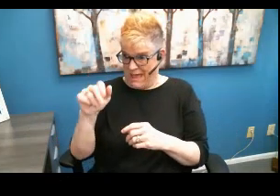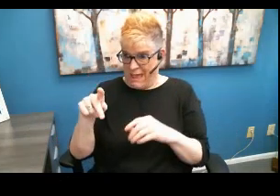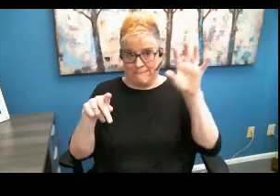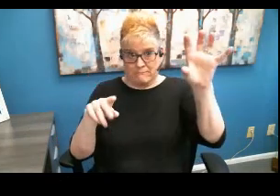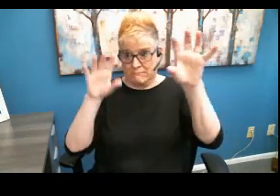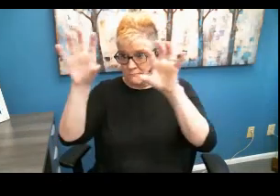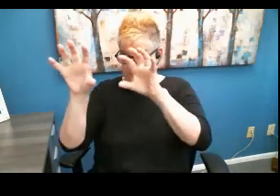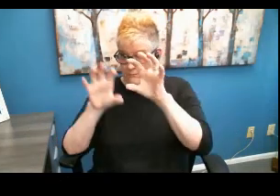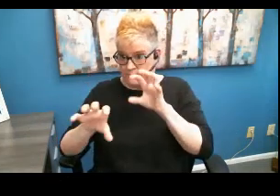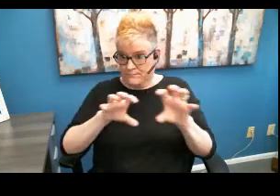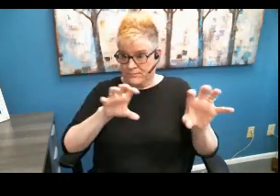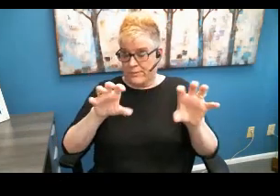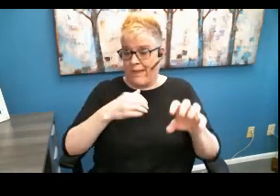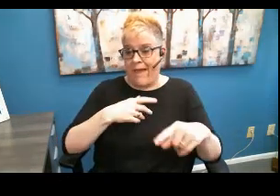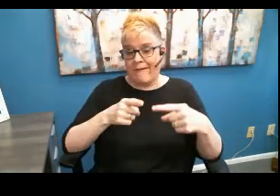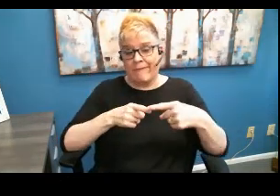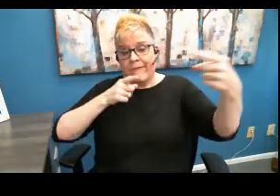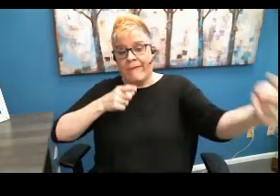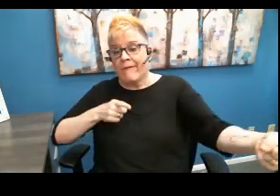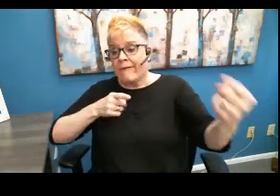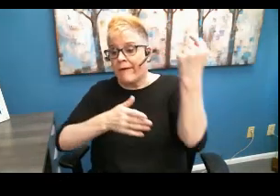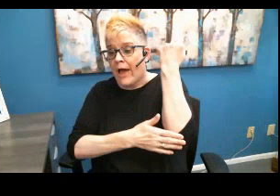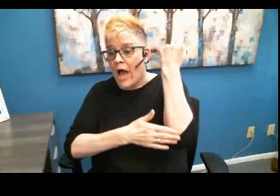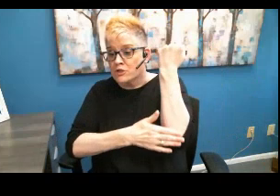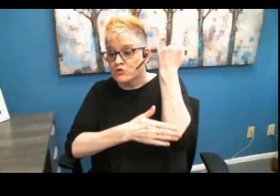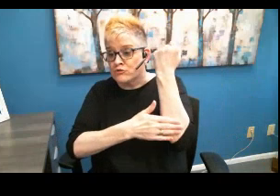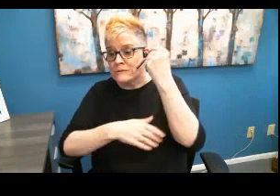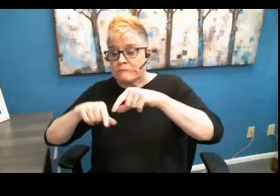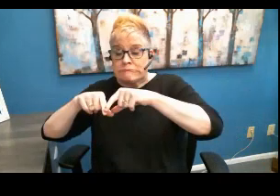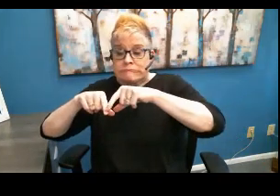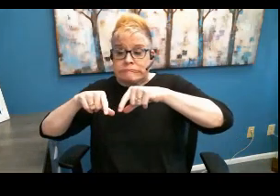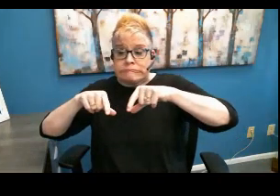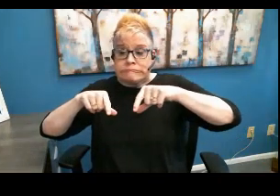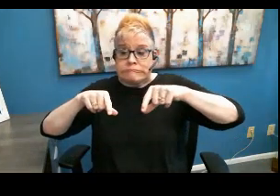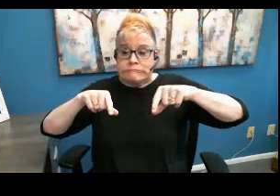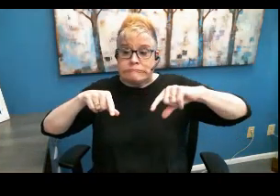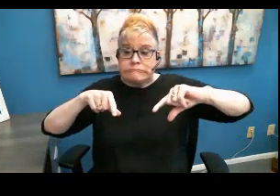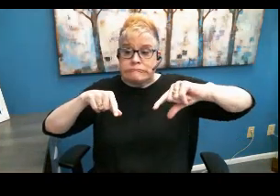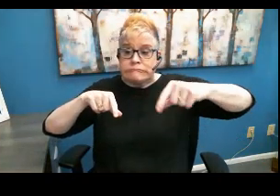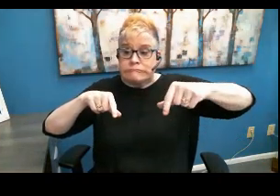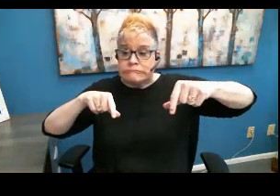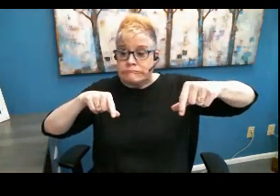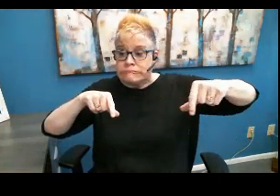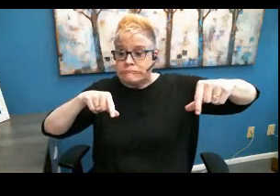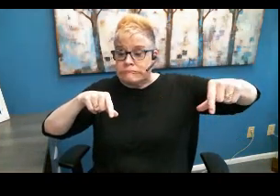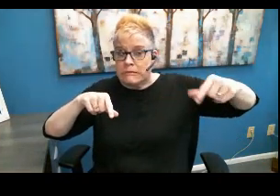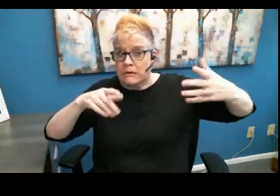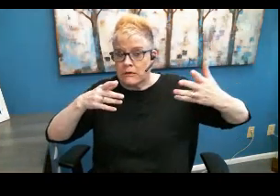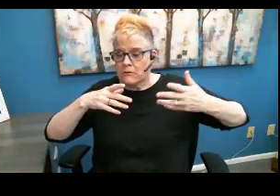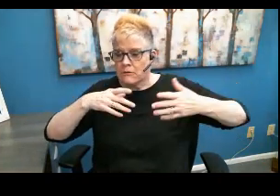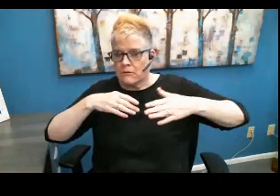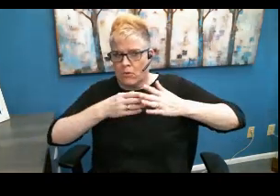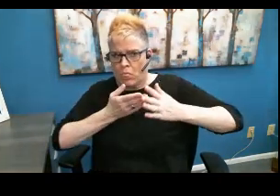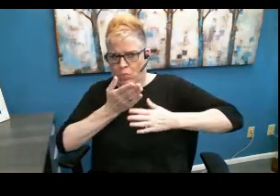have cross-country lines they're going through kind of remote areas in right-of-way